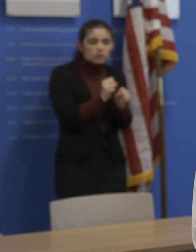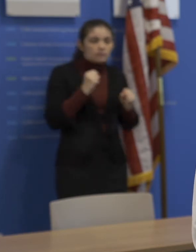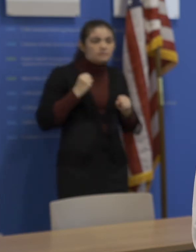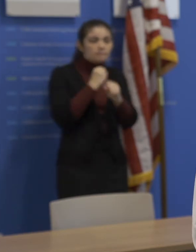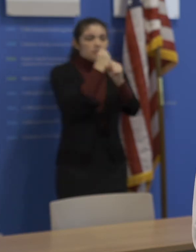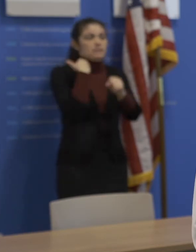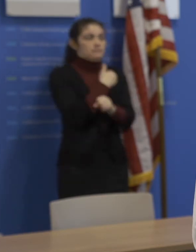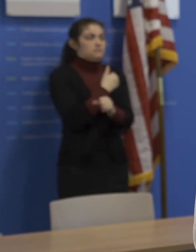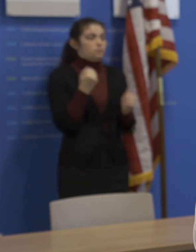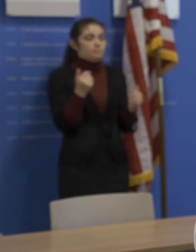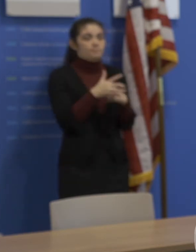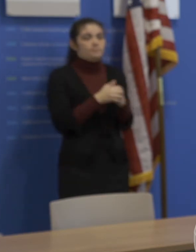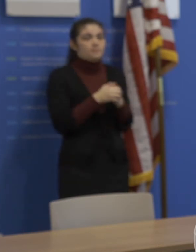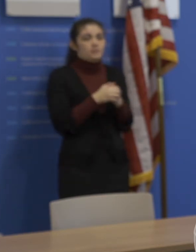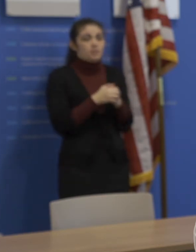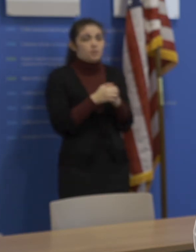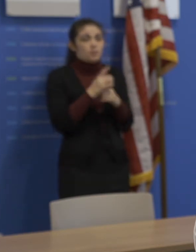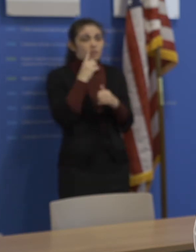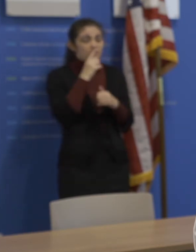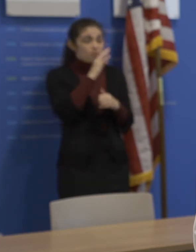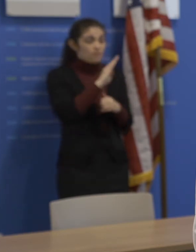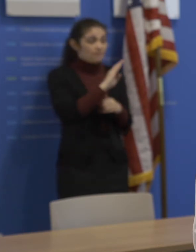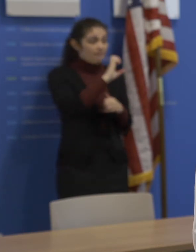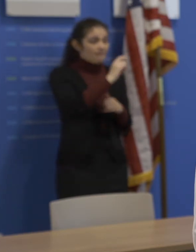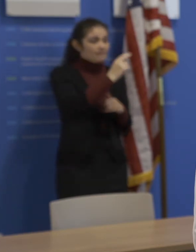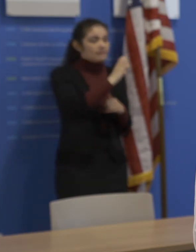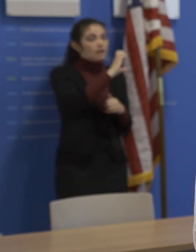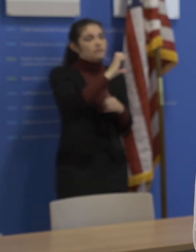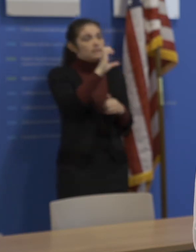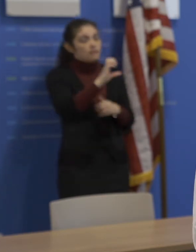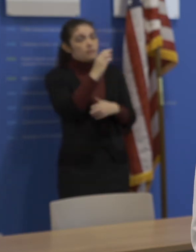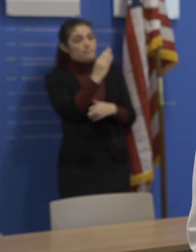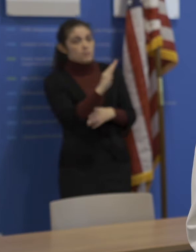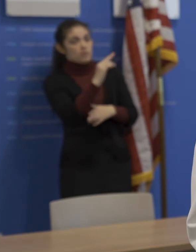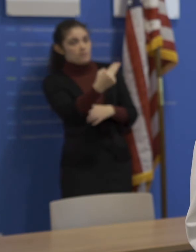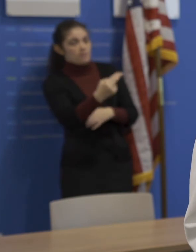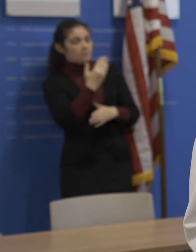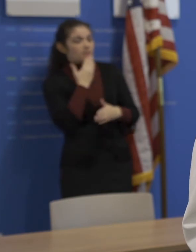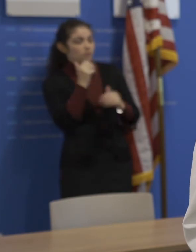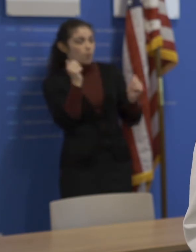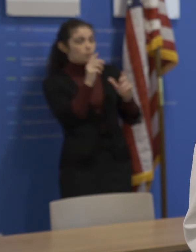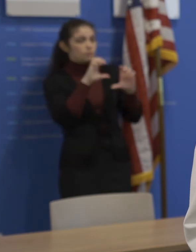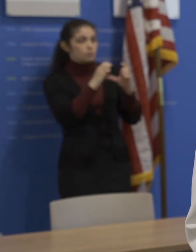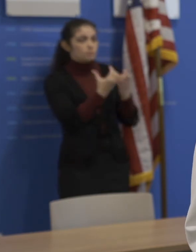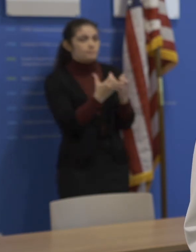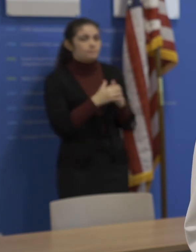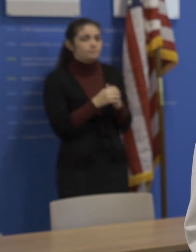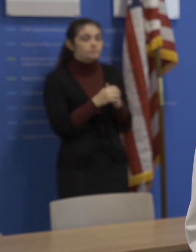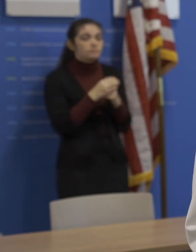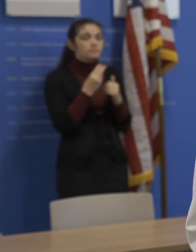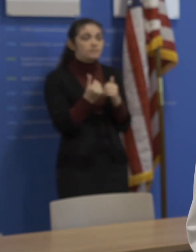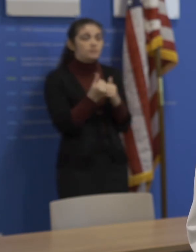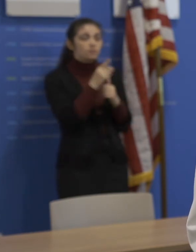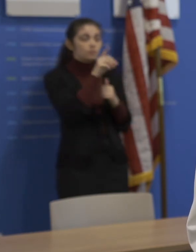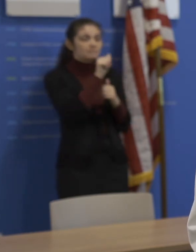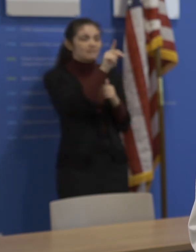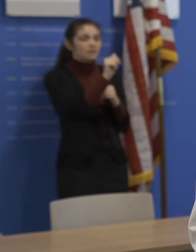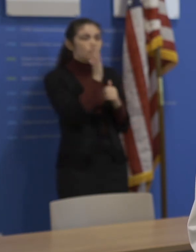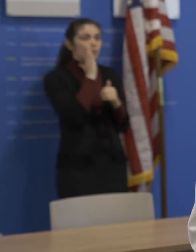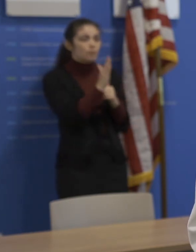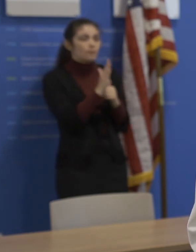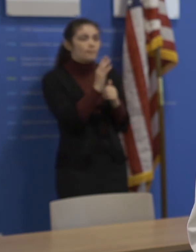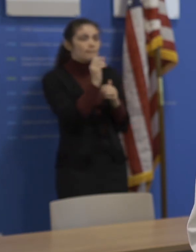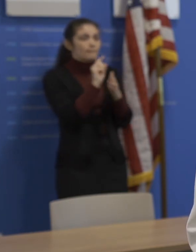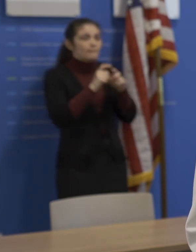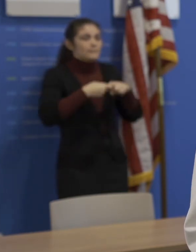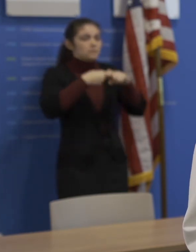all of us. So on behalf of the Board of Health, thank you to all of those groups. I'm going to spend some time talking about data today, and I'm going to